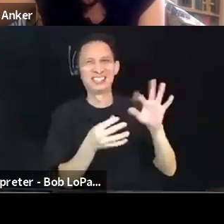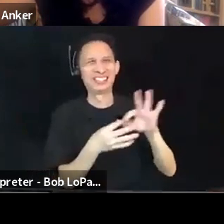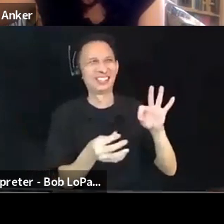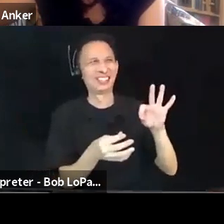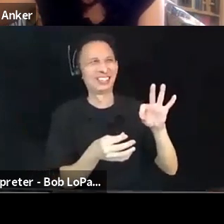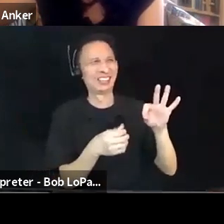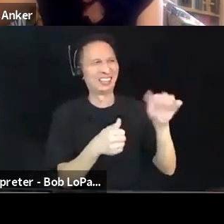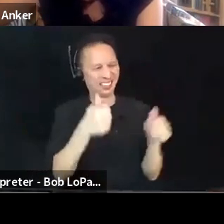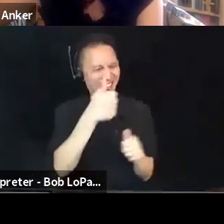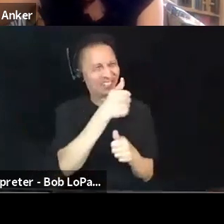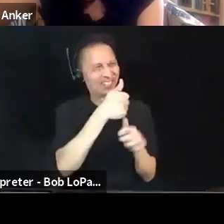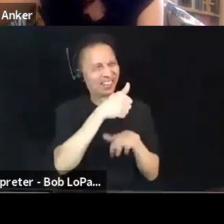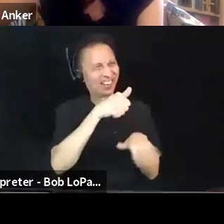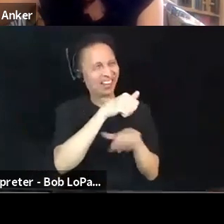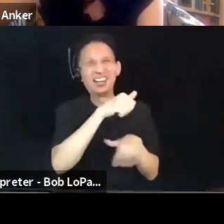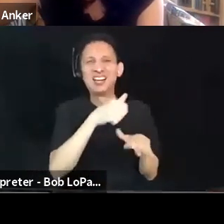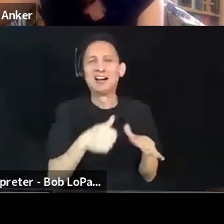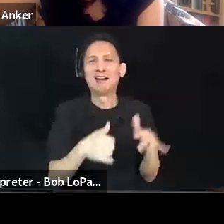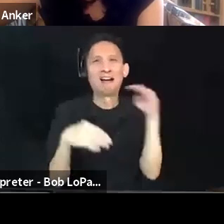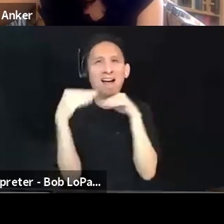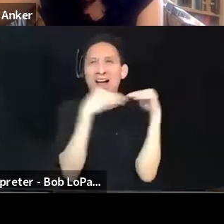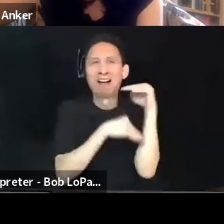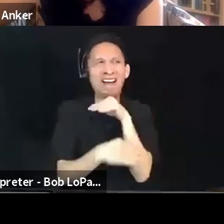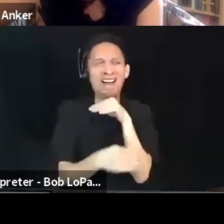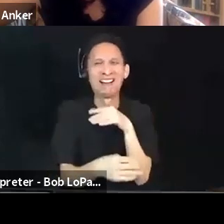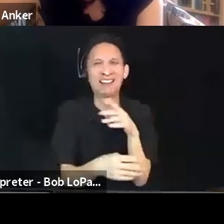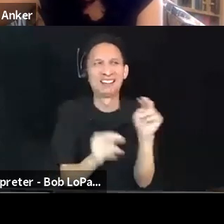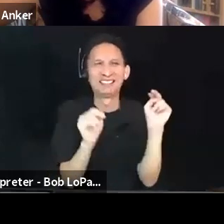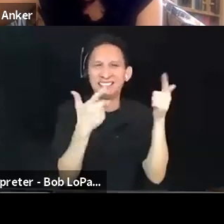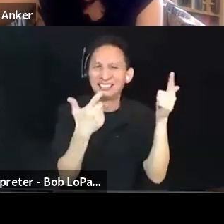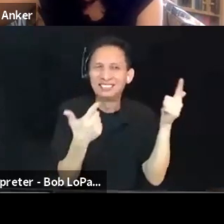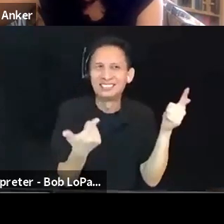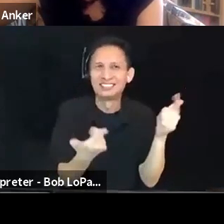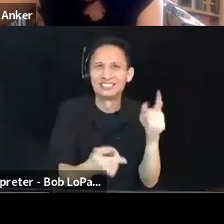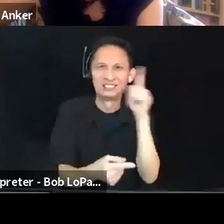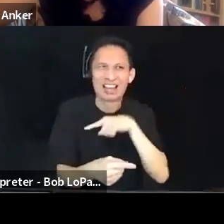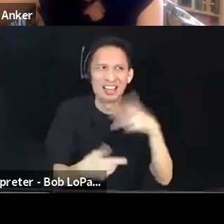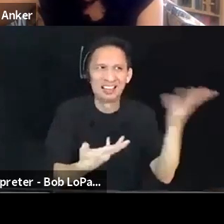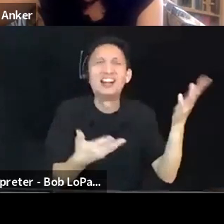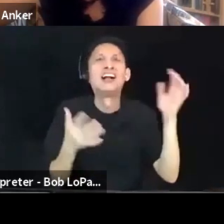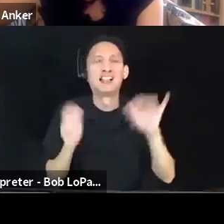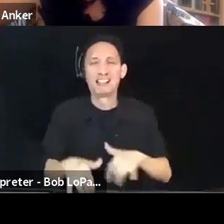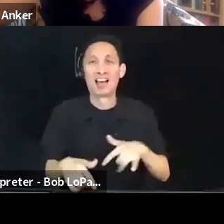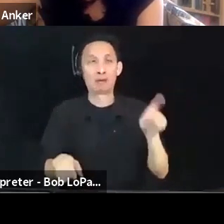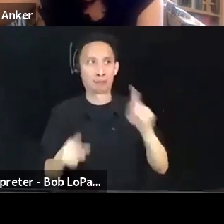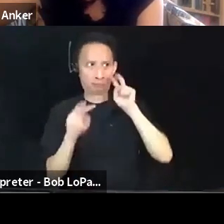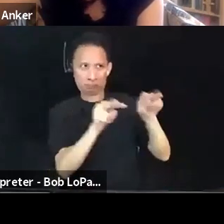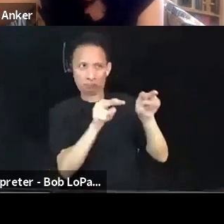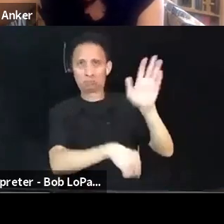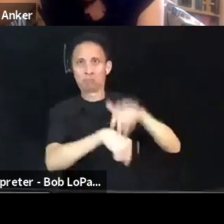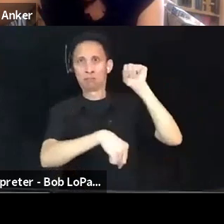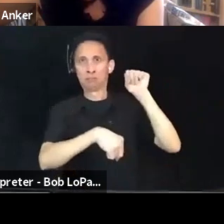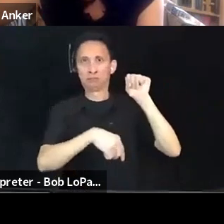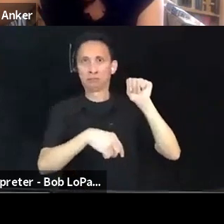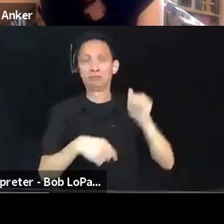history where things could go terrifyingly wrong very quickly. And I think that perhaps is the warning of this mythical politics.